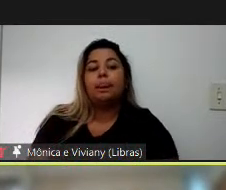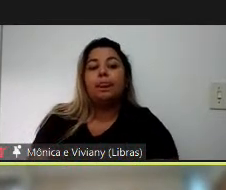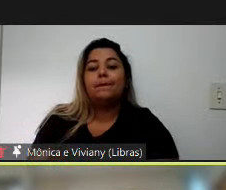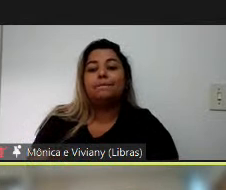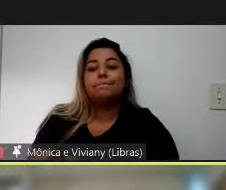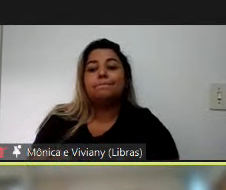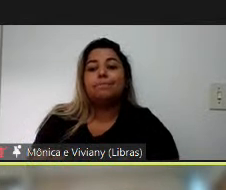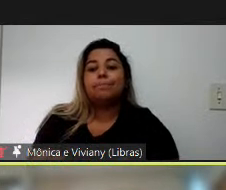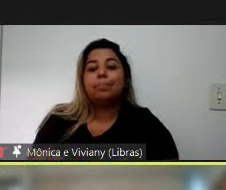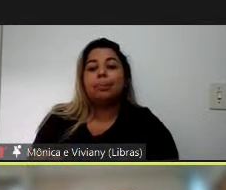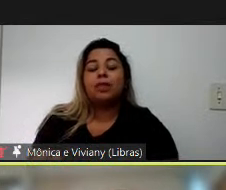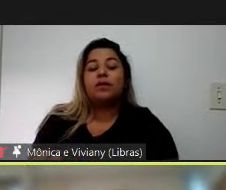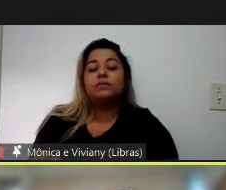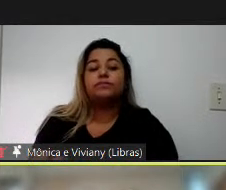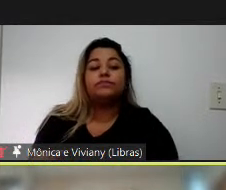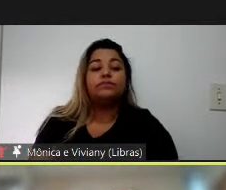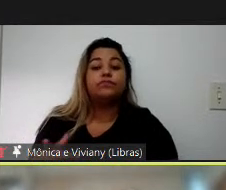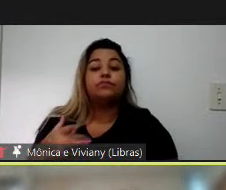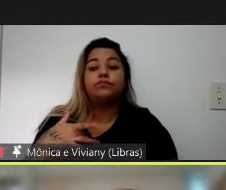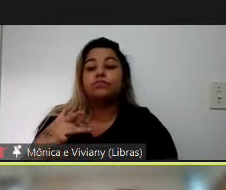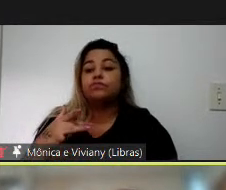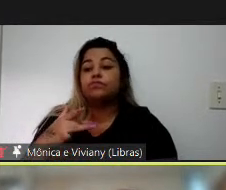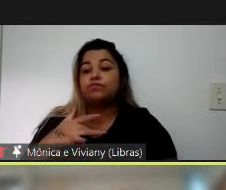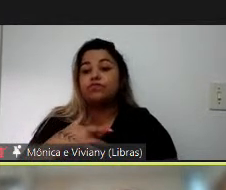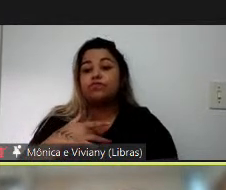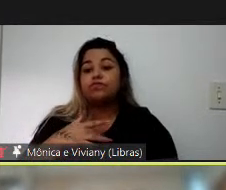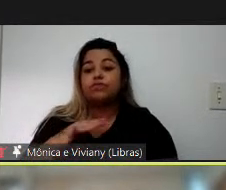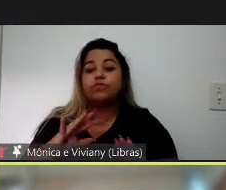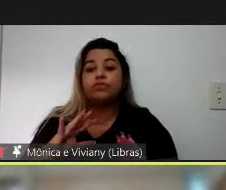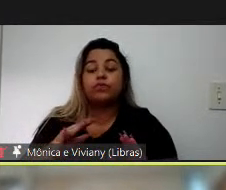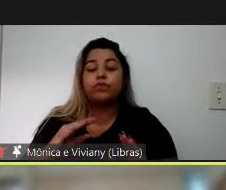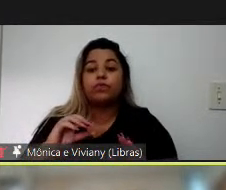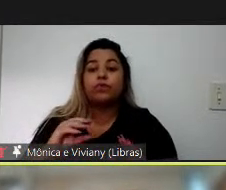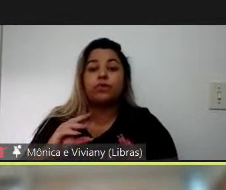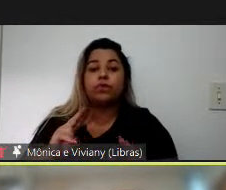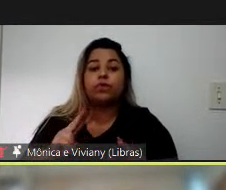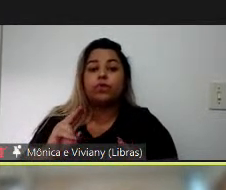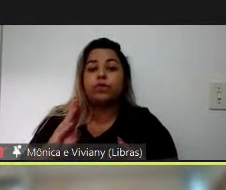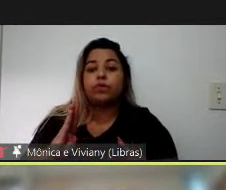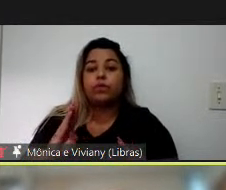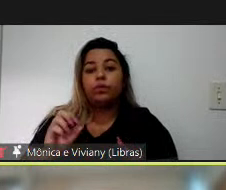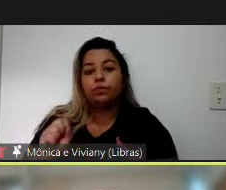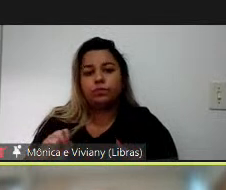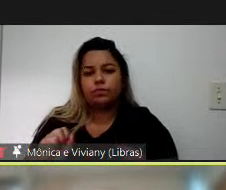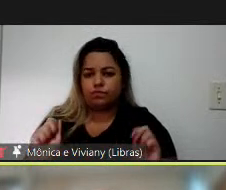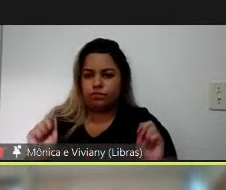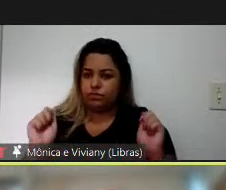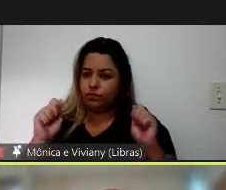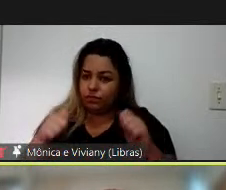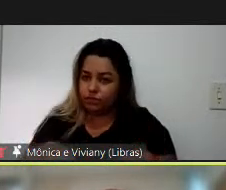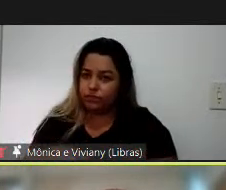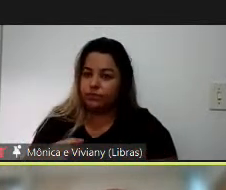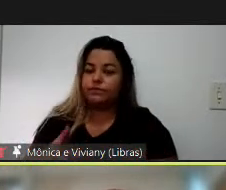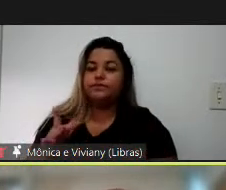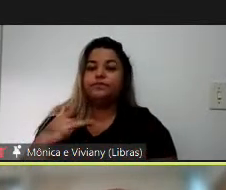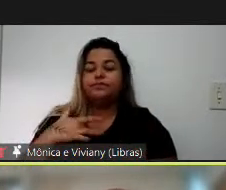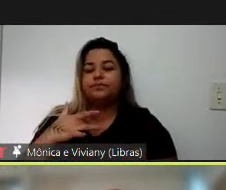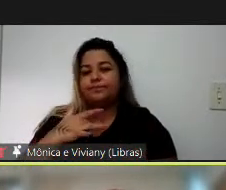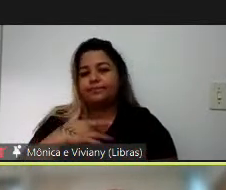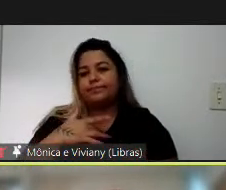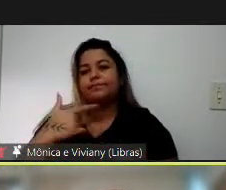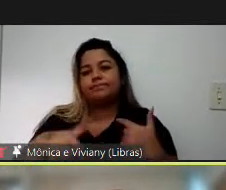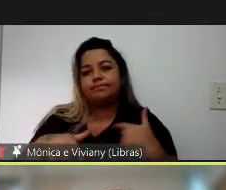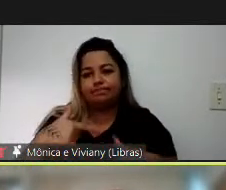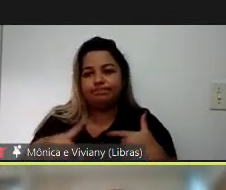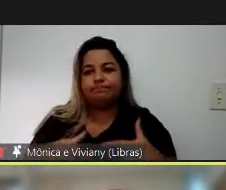territory, stimulate the consumption, health consumption in the parties there. So we need to promote the